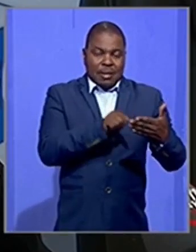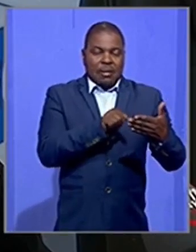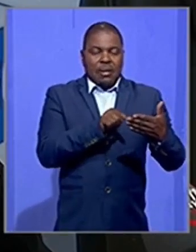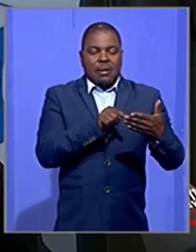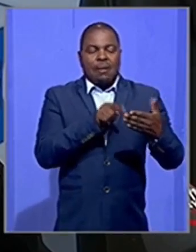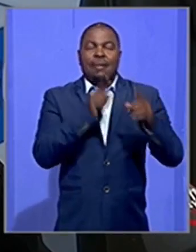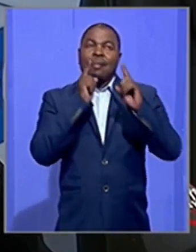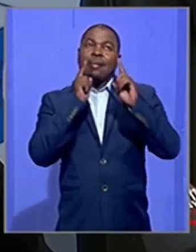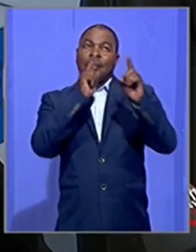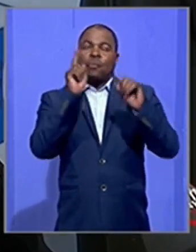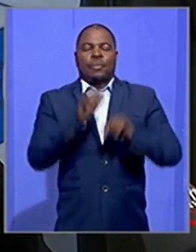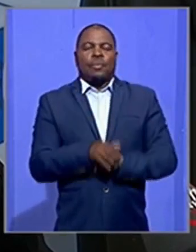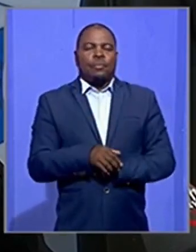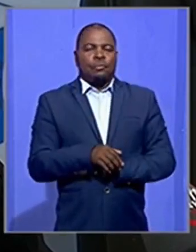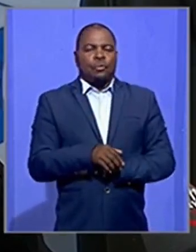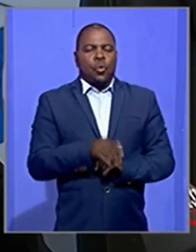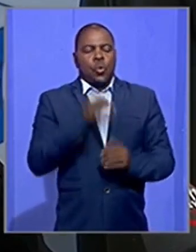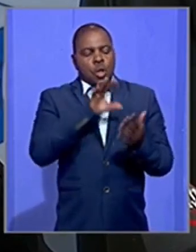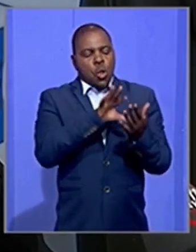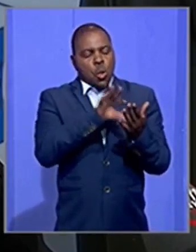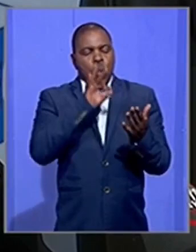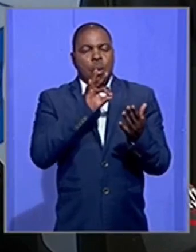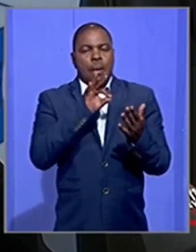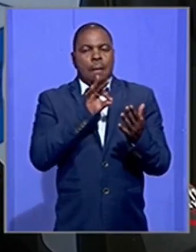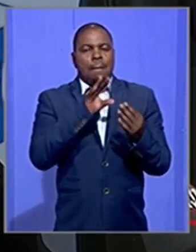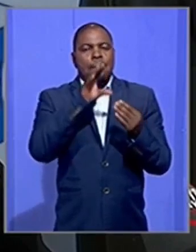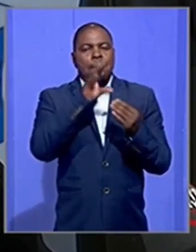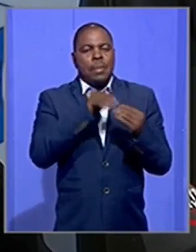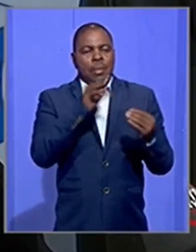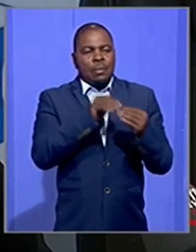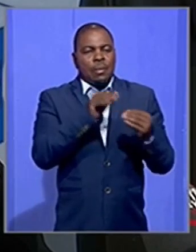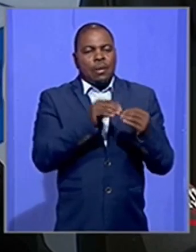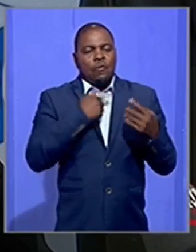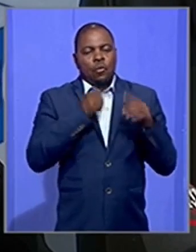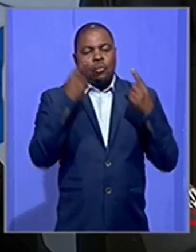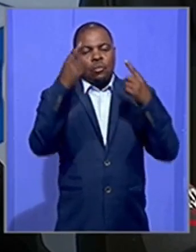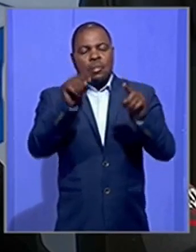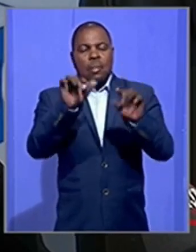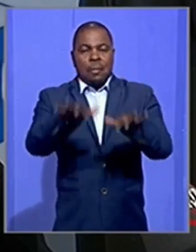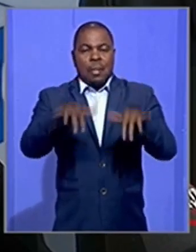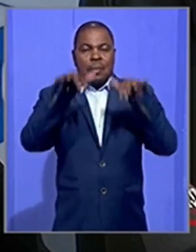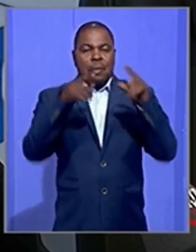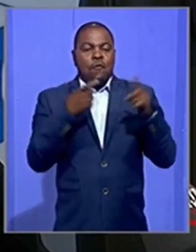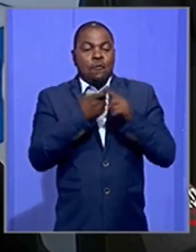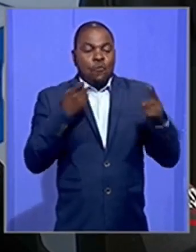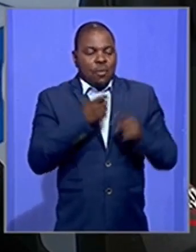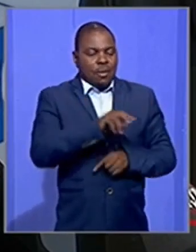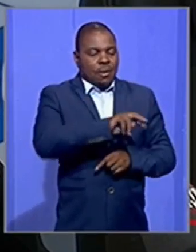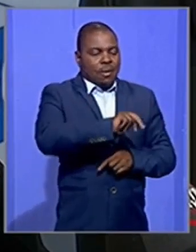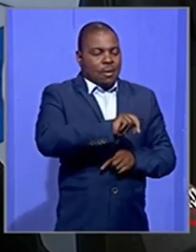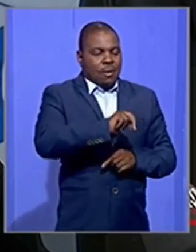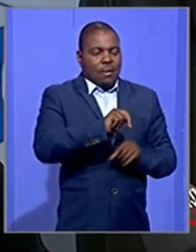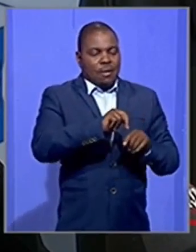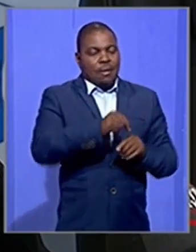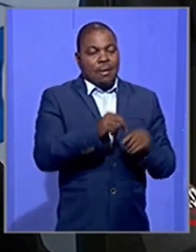intended to elect members of the National Assembly from the 9 provinces.